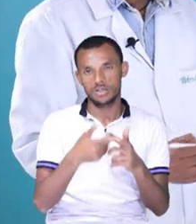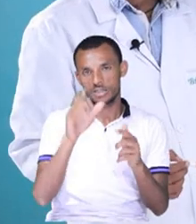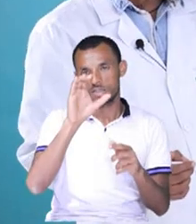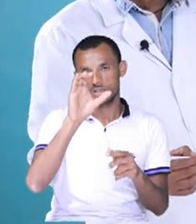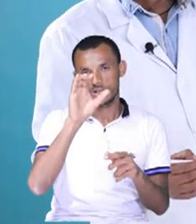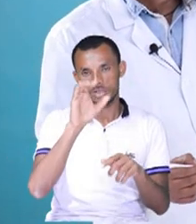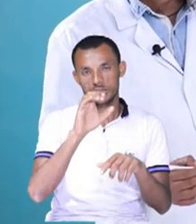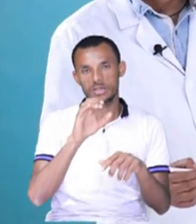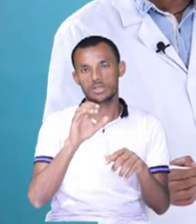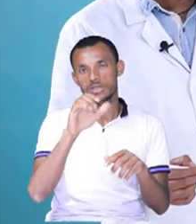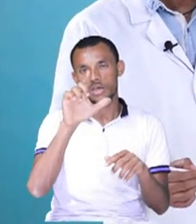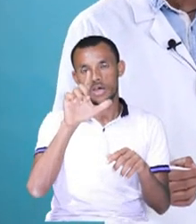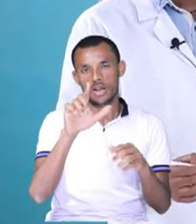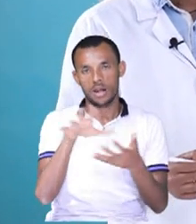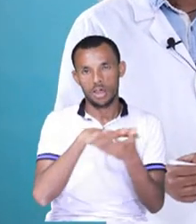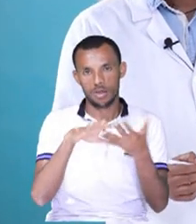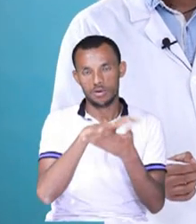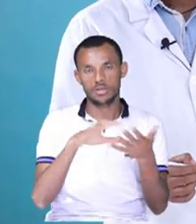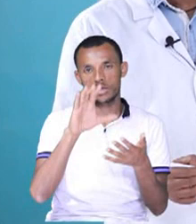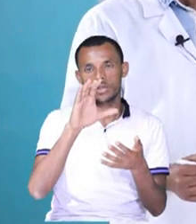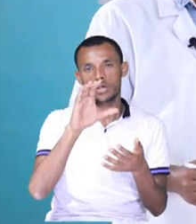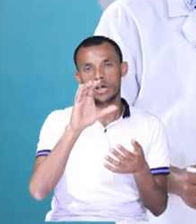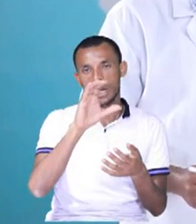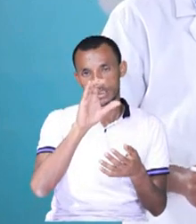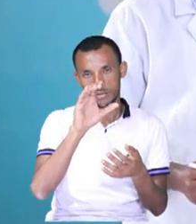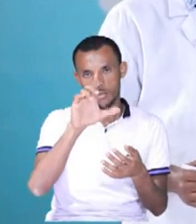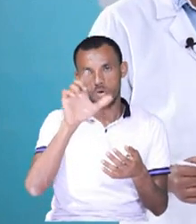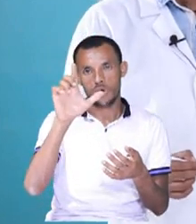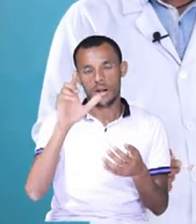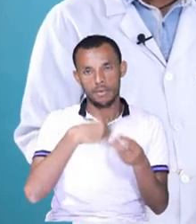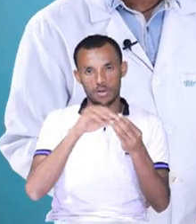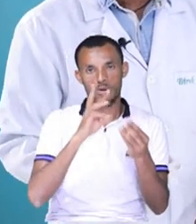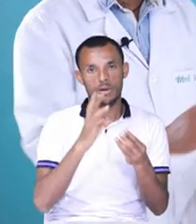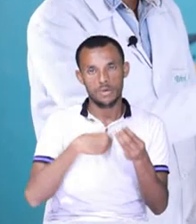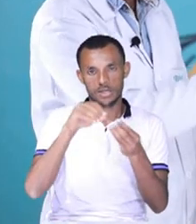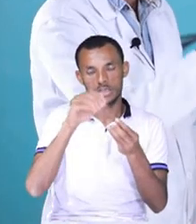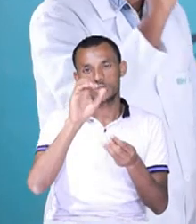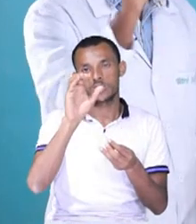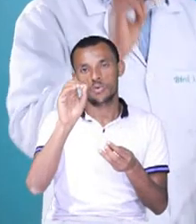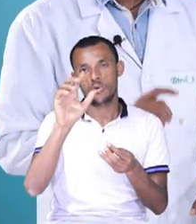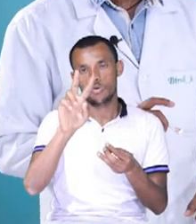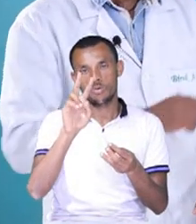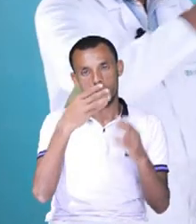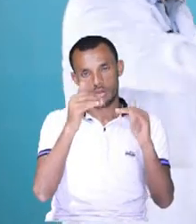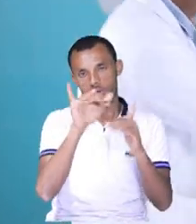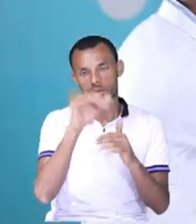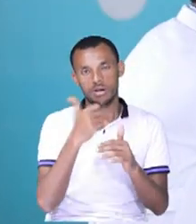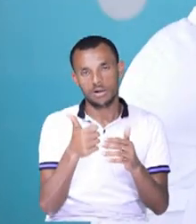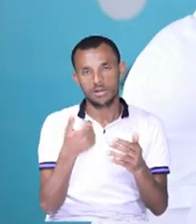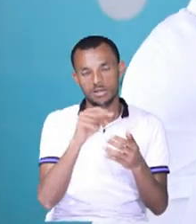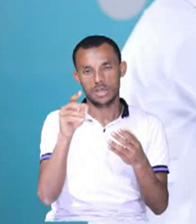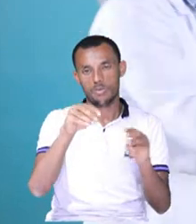calcium carbonate solid reacts with HCl, it gives calcium chloride plus water plus carbon dioxide. But the rate is not the same.